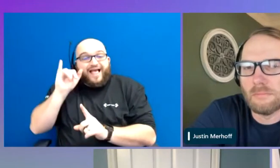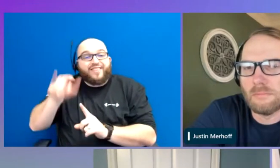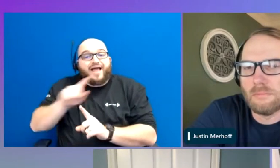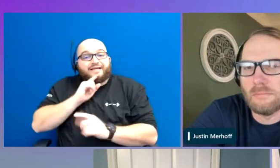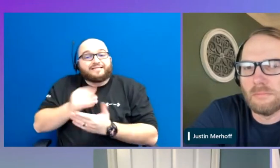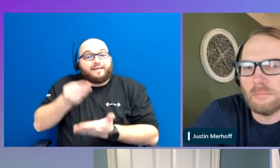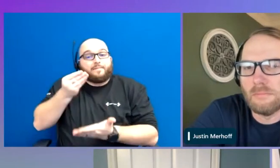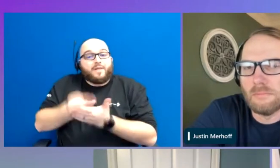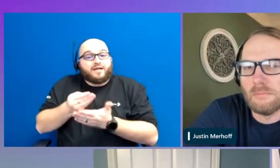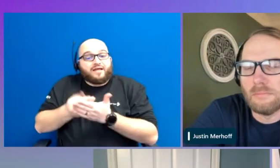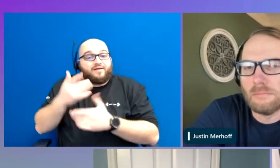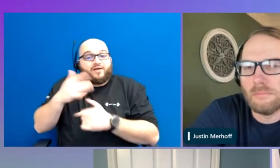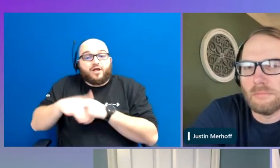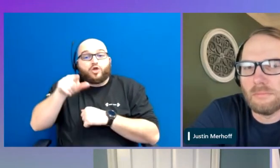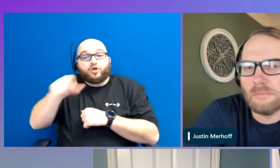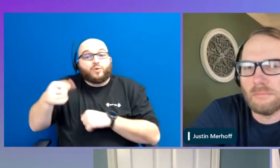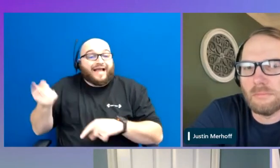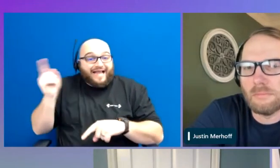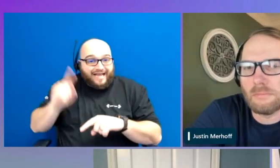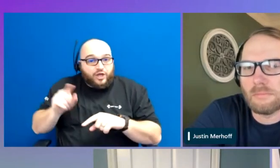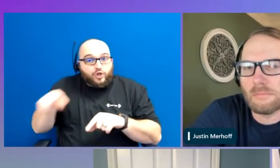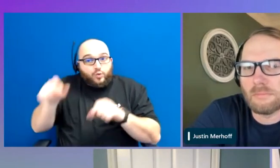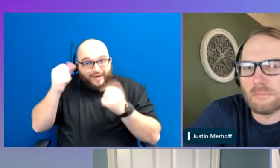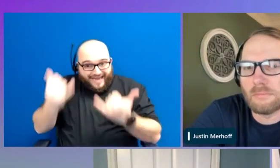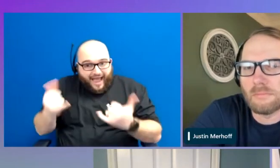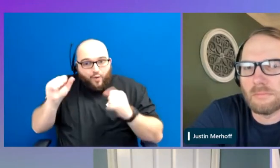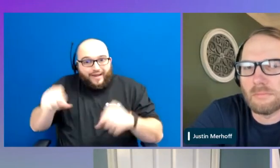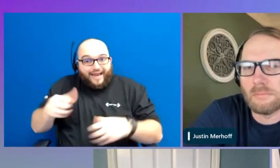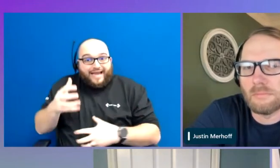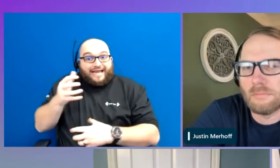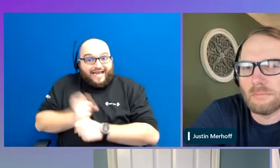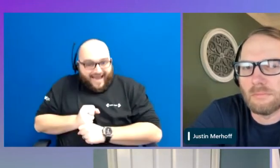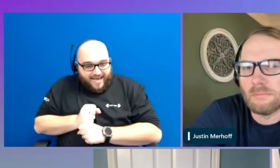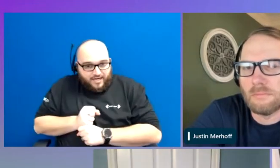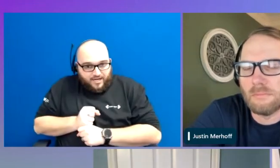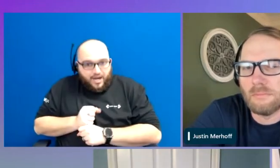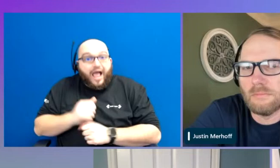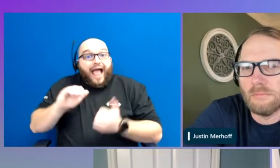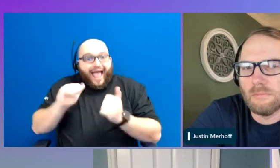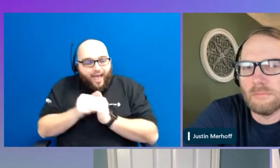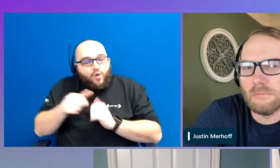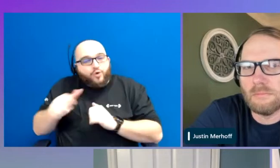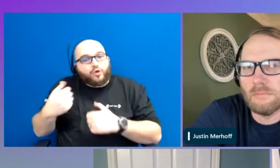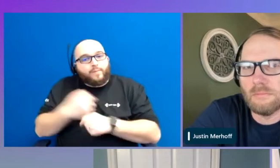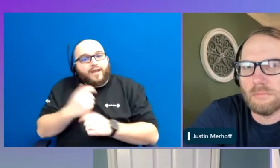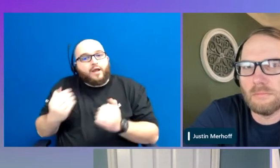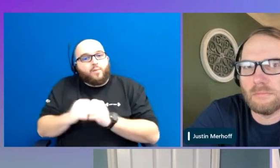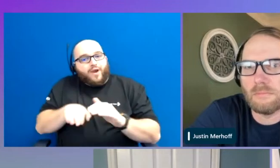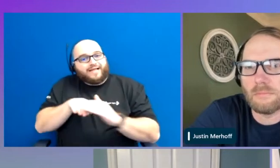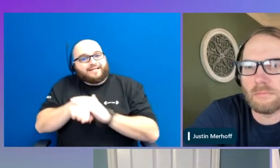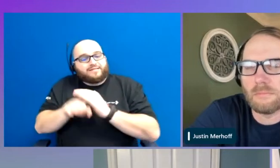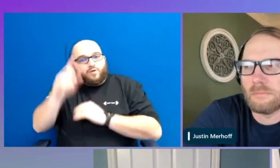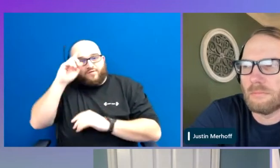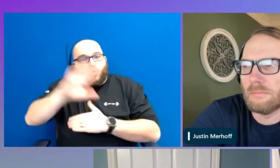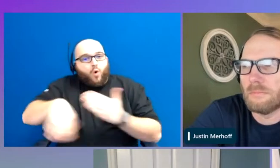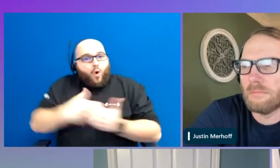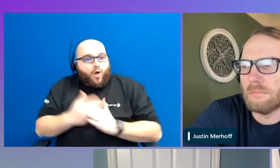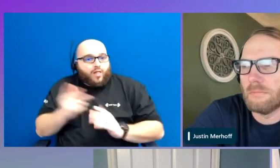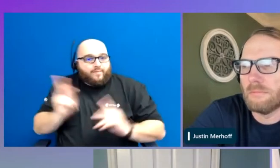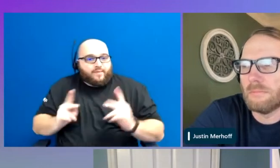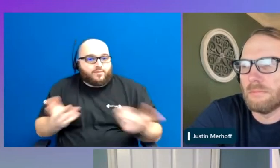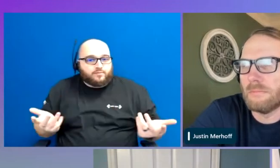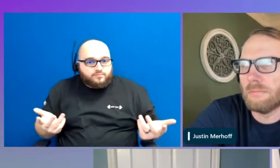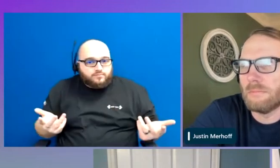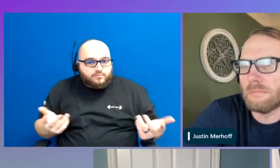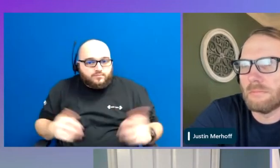you can go and get just by making things better and more accessible and more inclusive for everyone. If